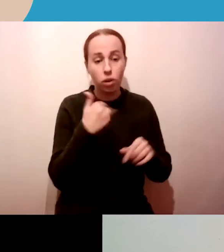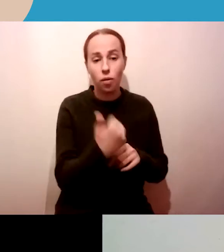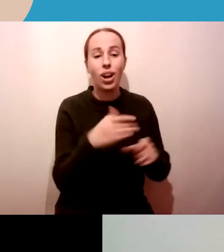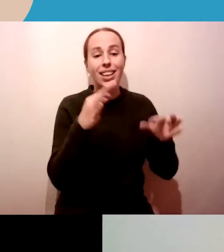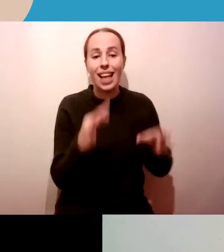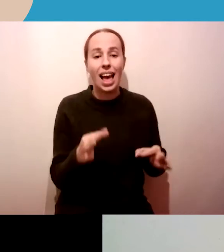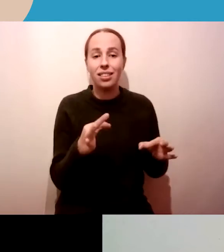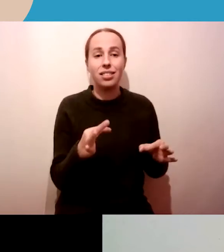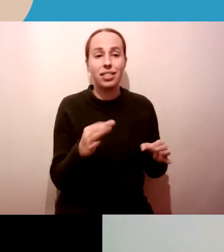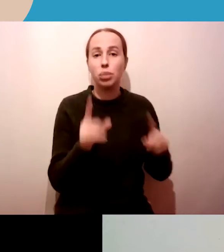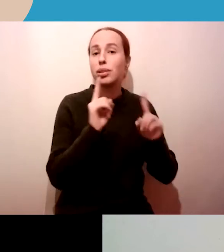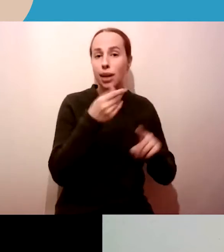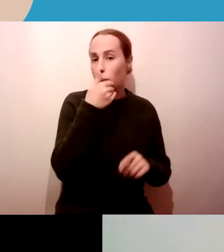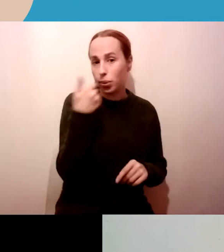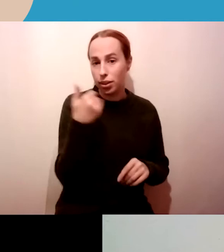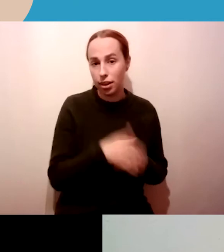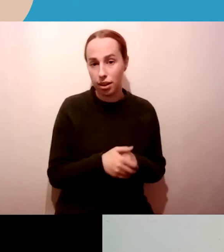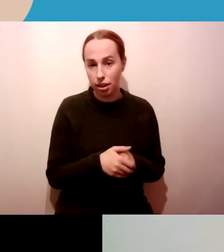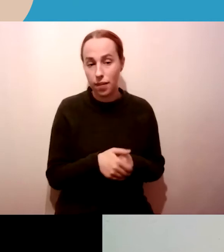they think that the school